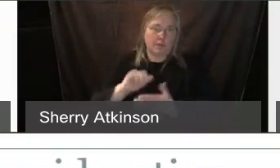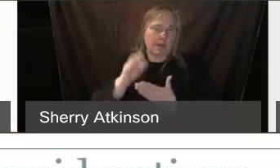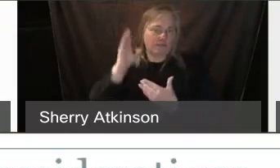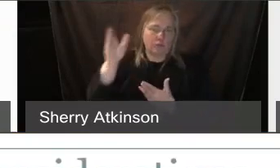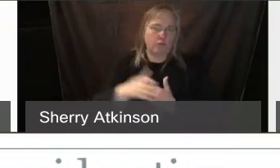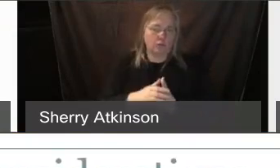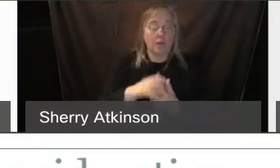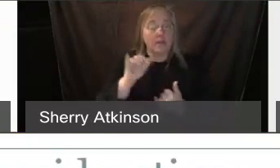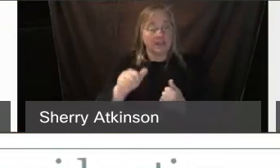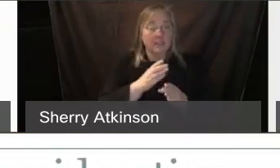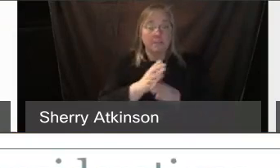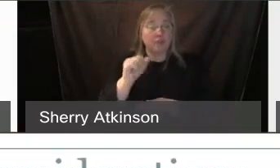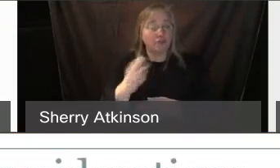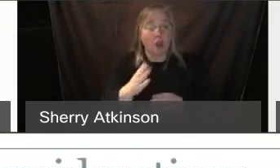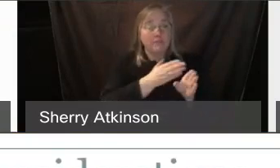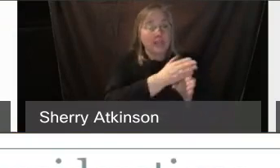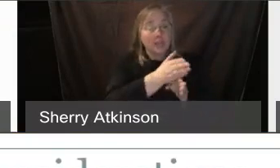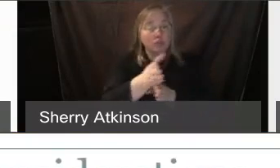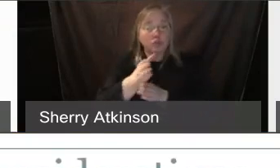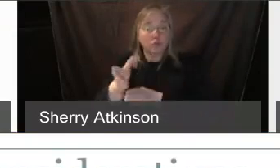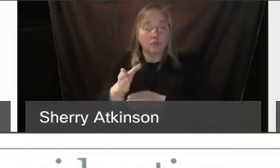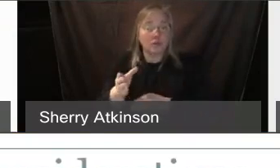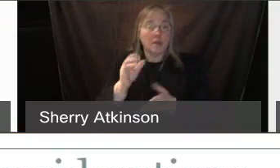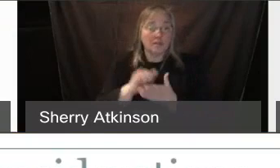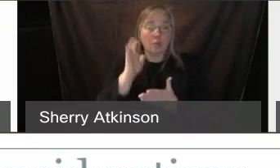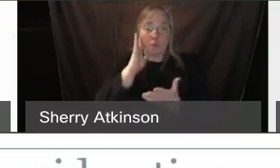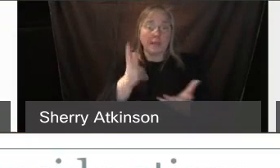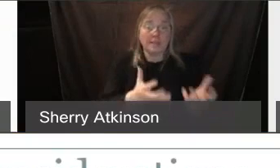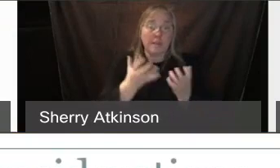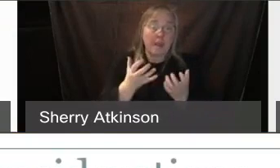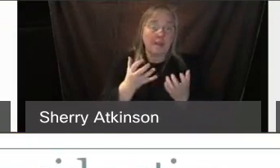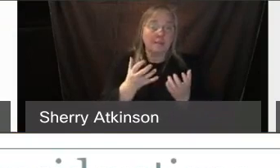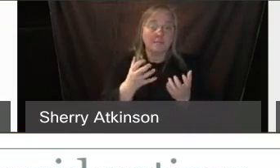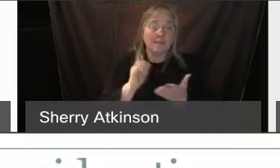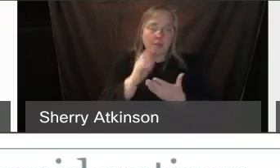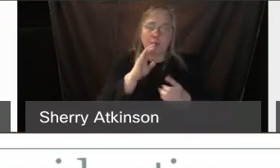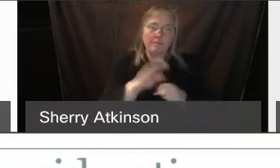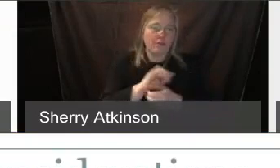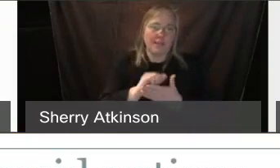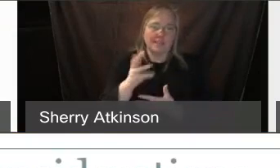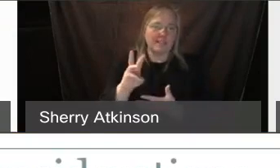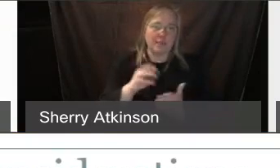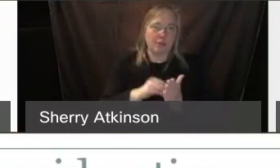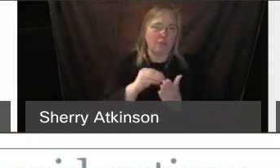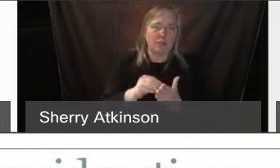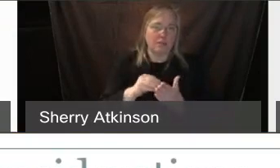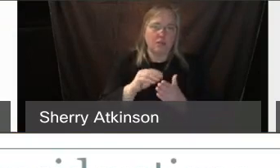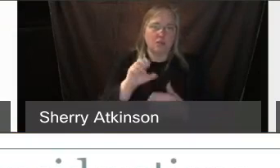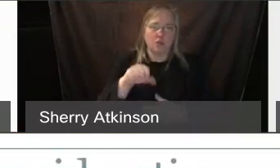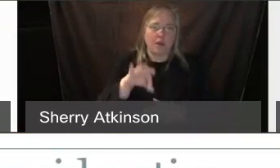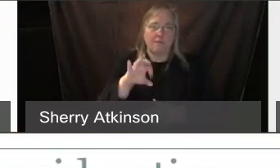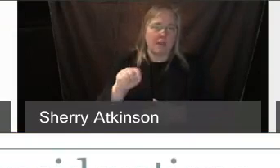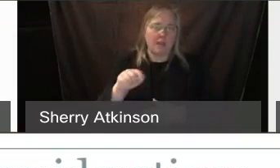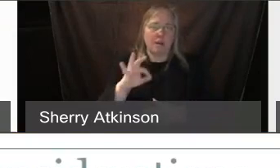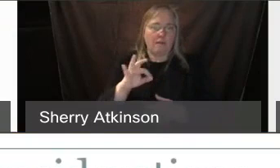main job sectors that are going to be in demand, that are going to fill that 16 million square feet of space. Primarily professional